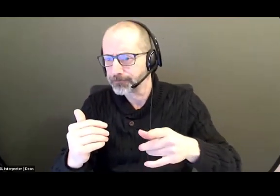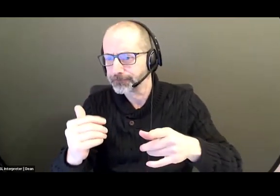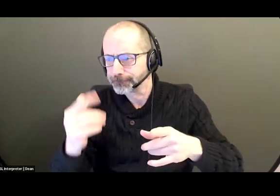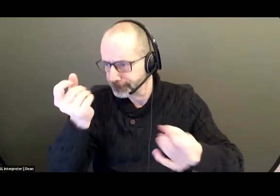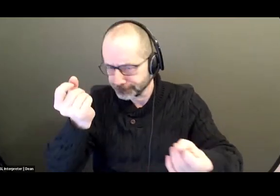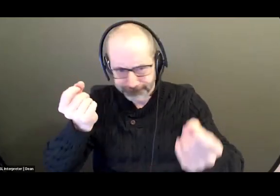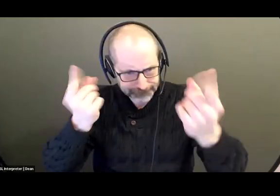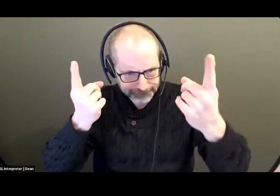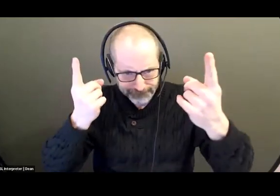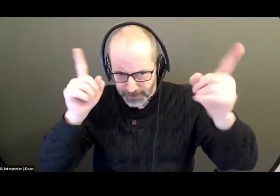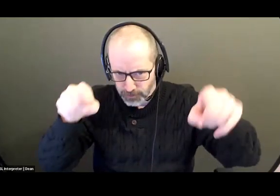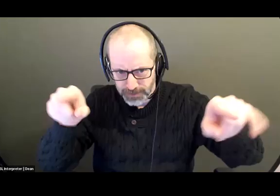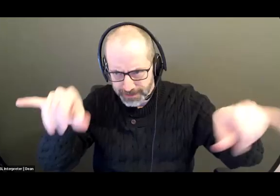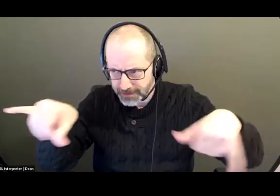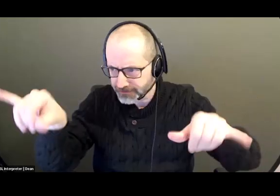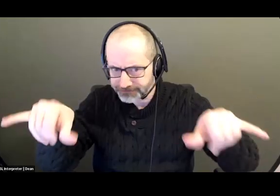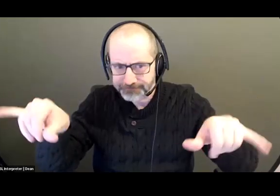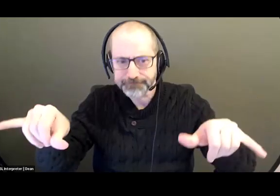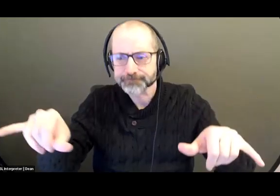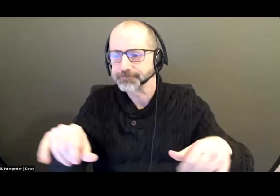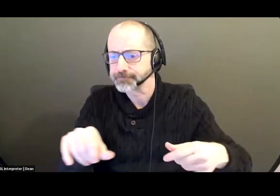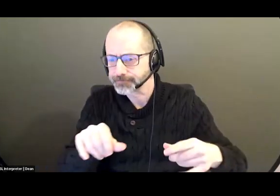yeah. Thank you, Stephanie.